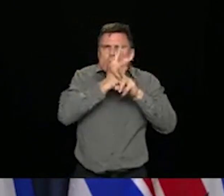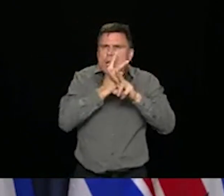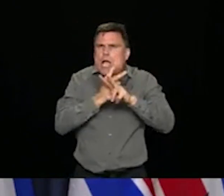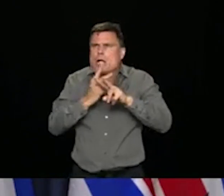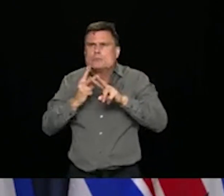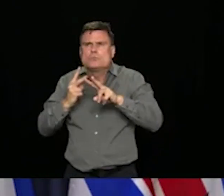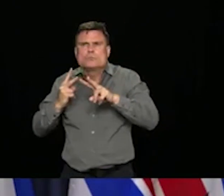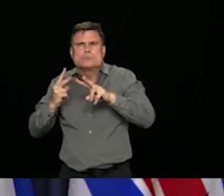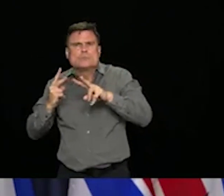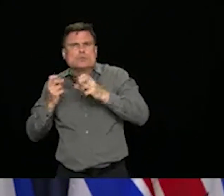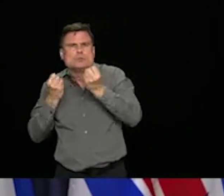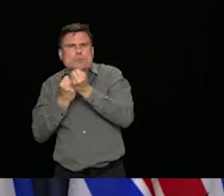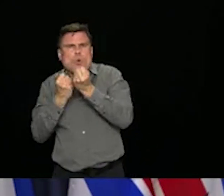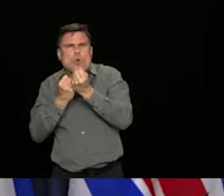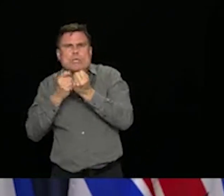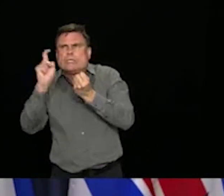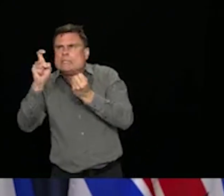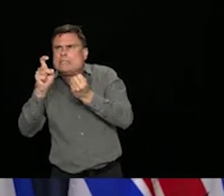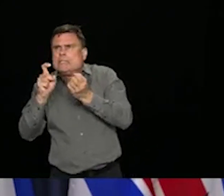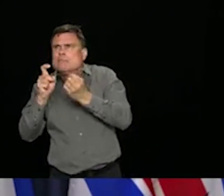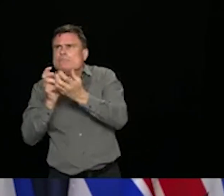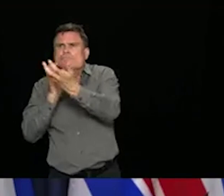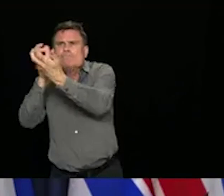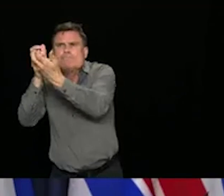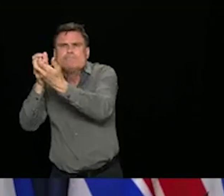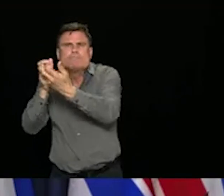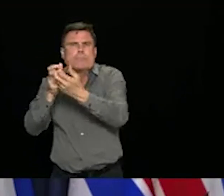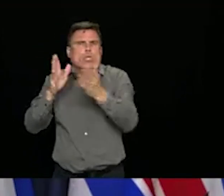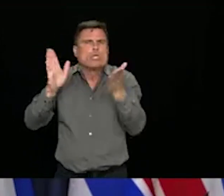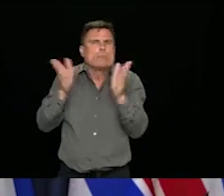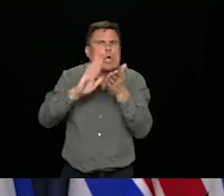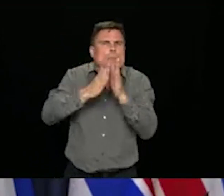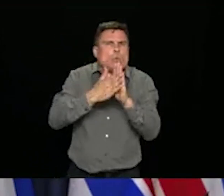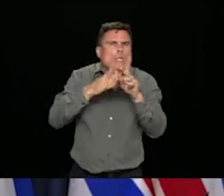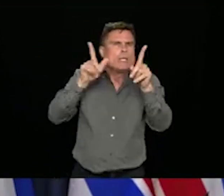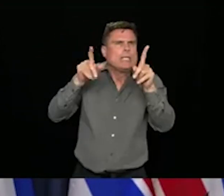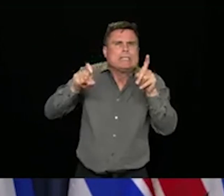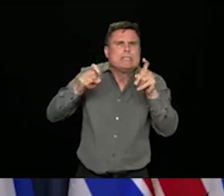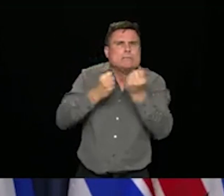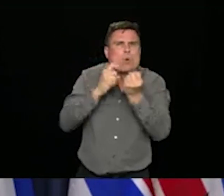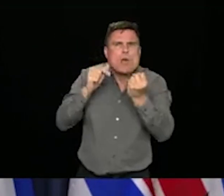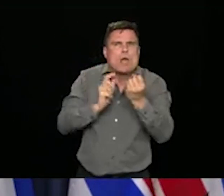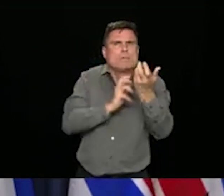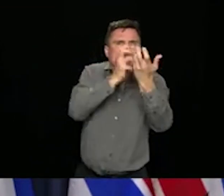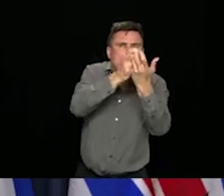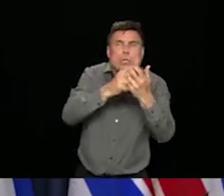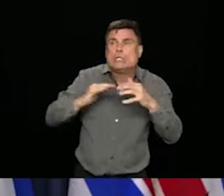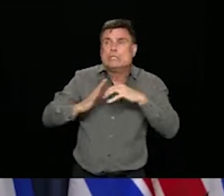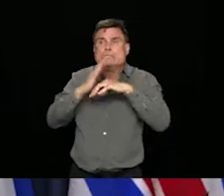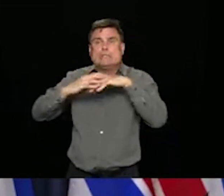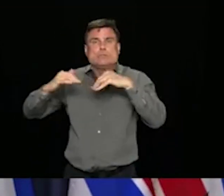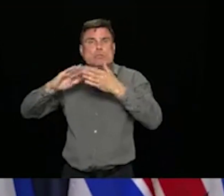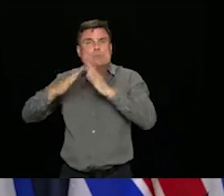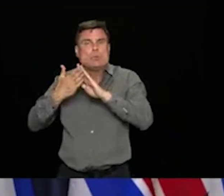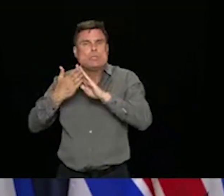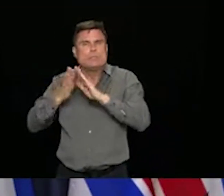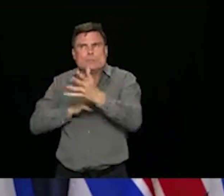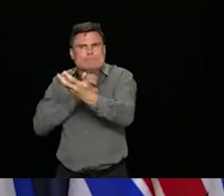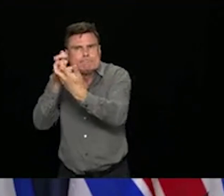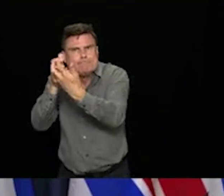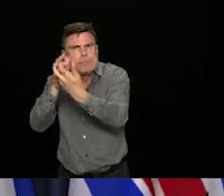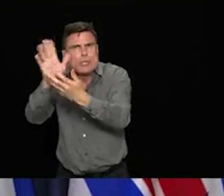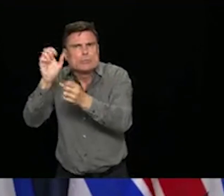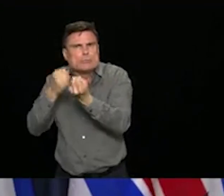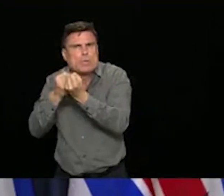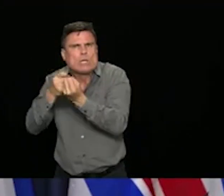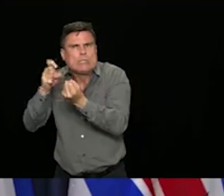had somewhat different demands and challenges. Everyone has worked together to date. And this reflects, I think, something basic about